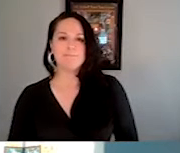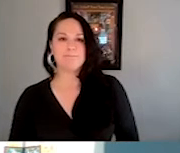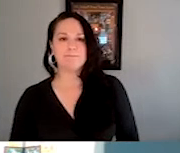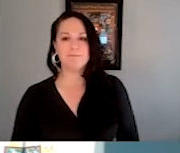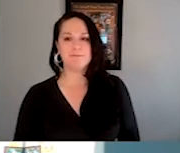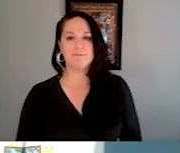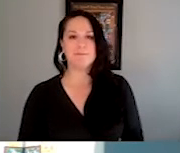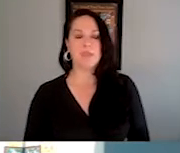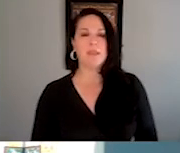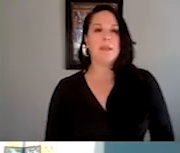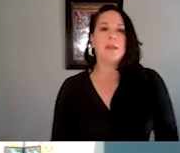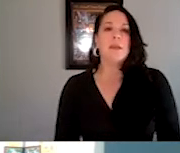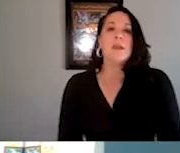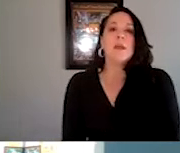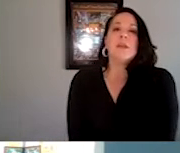slide.